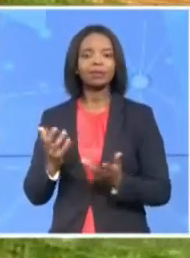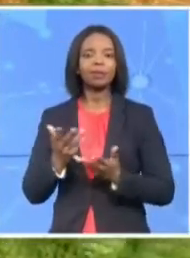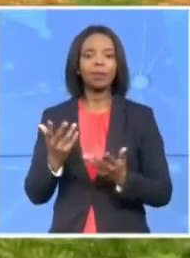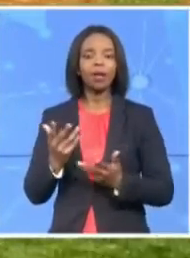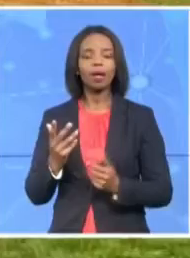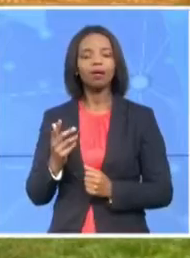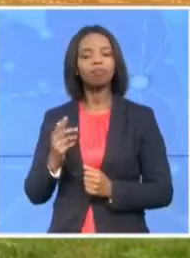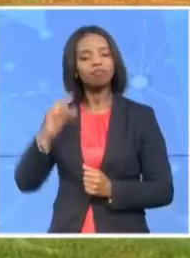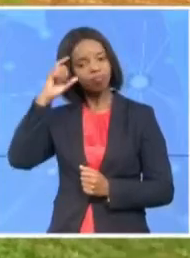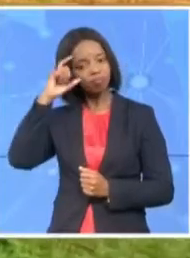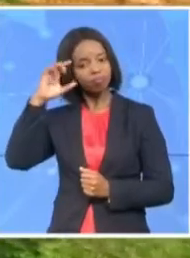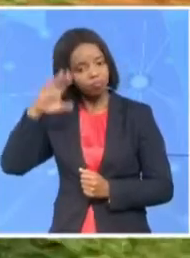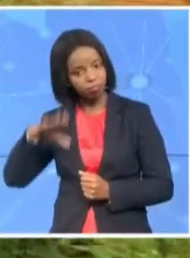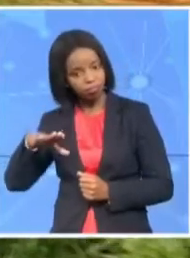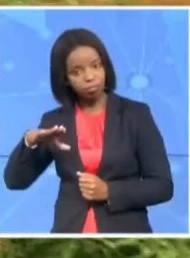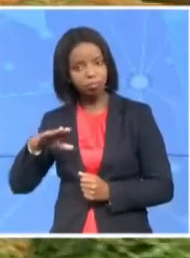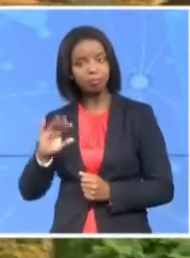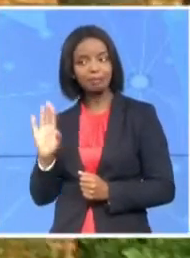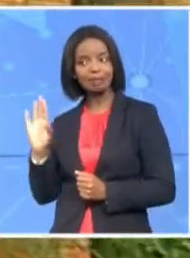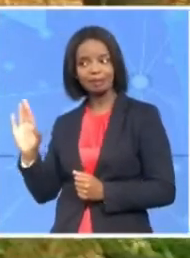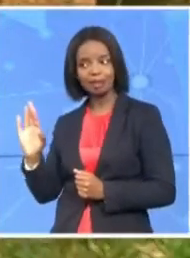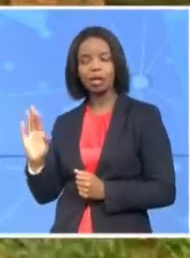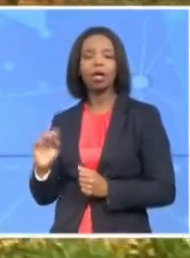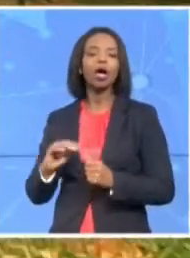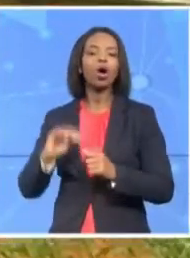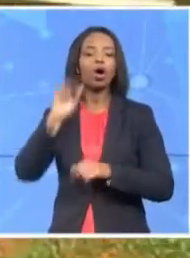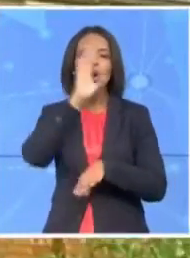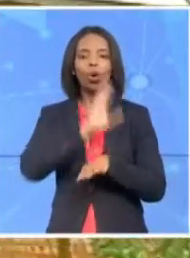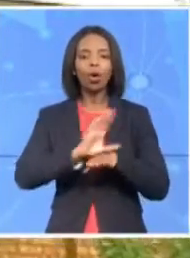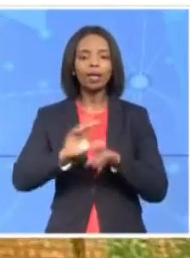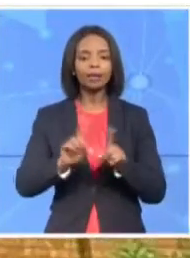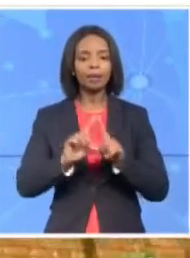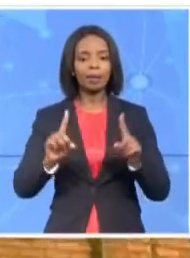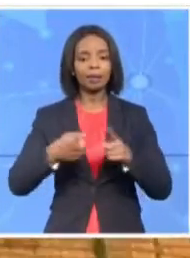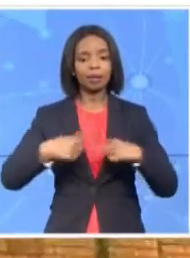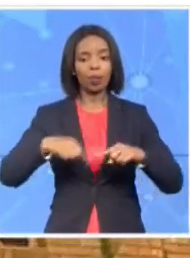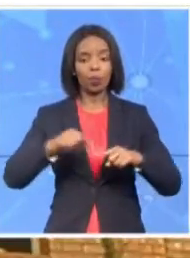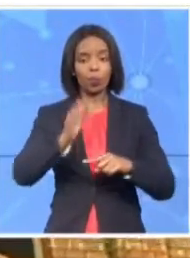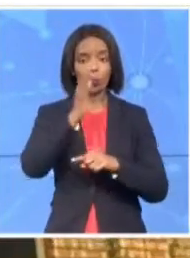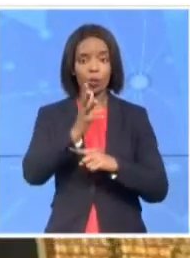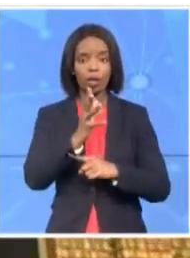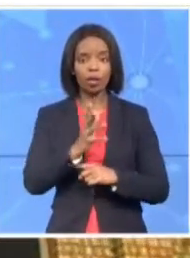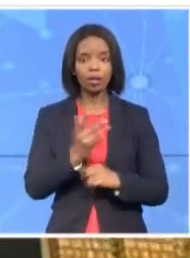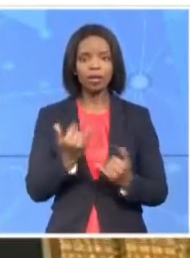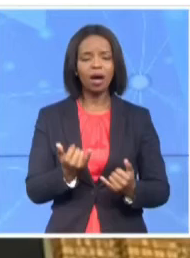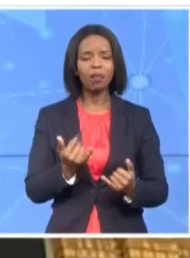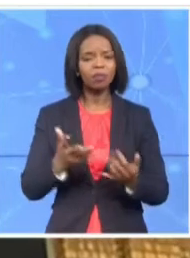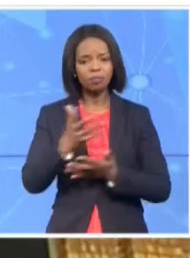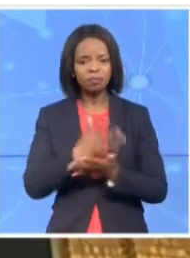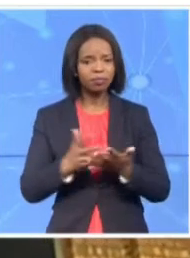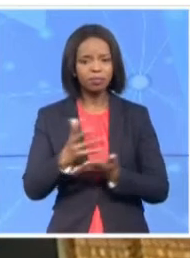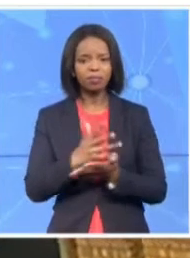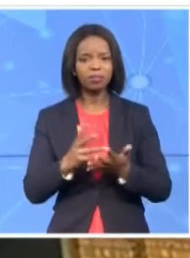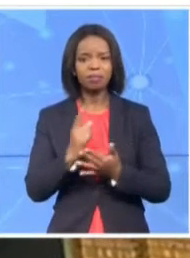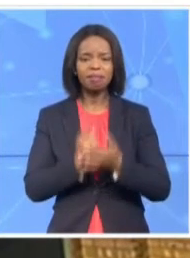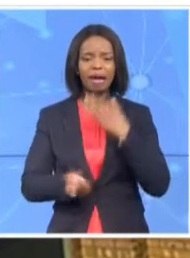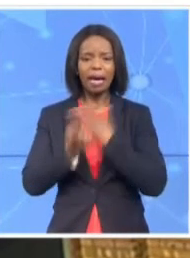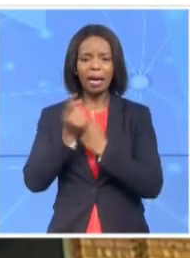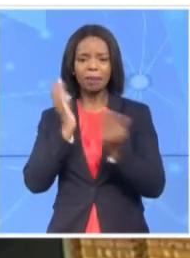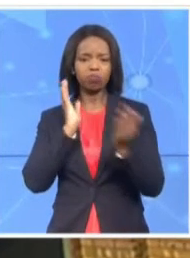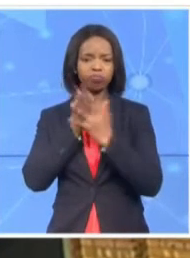we've been reporting about the act of vandalism that has been happening here. As you can see, state of the art. You can see